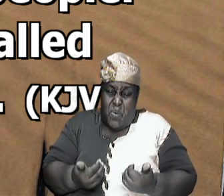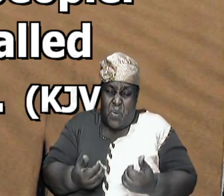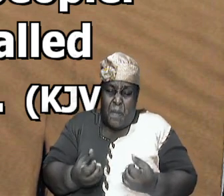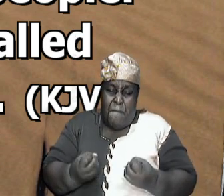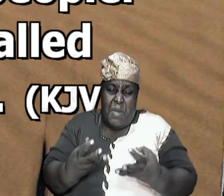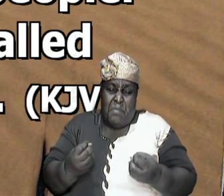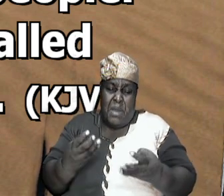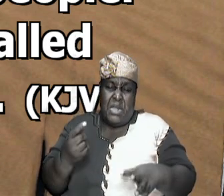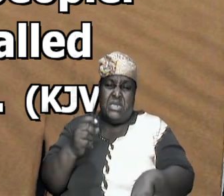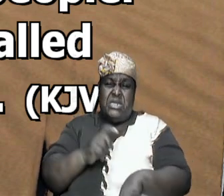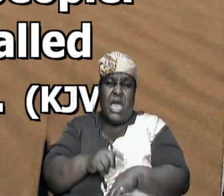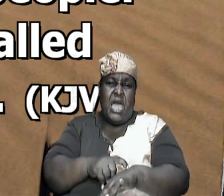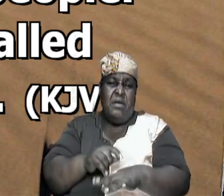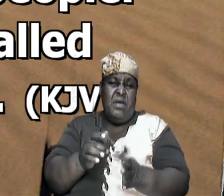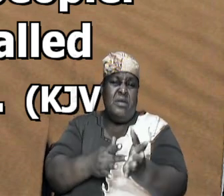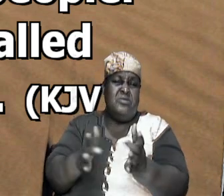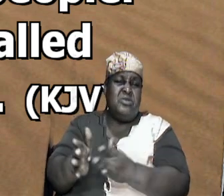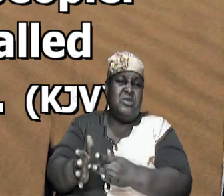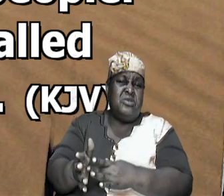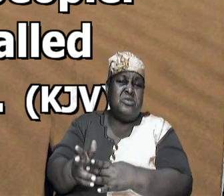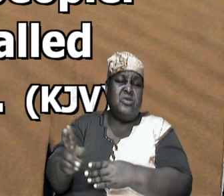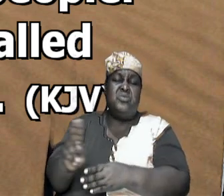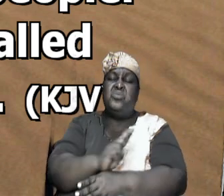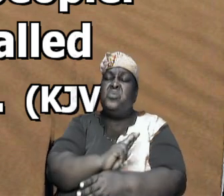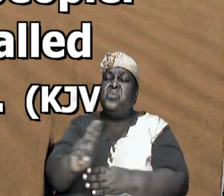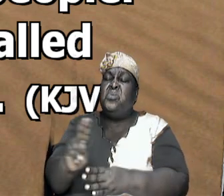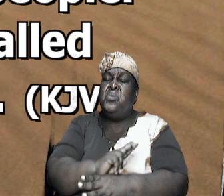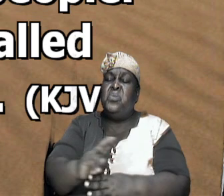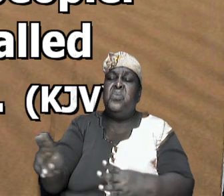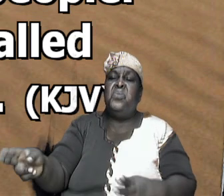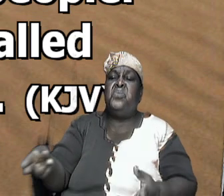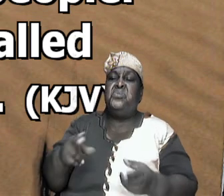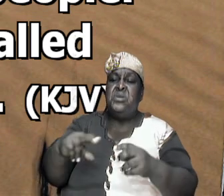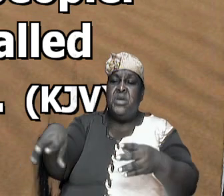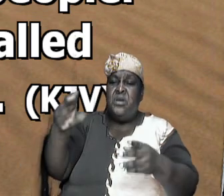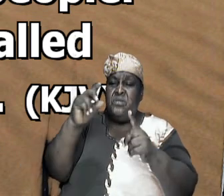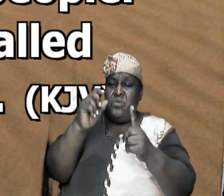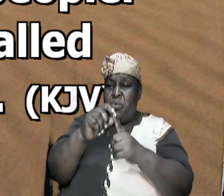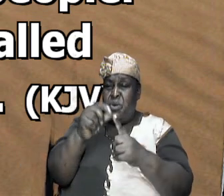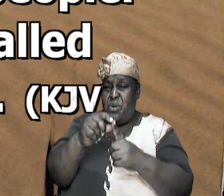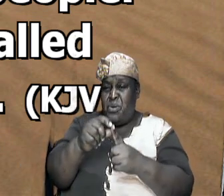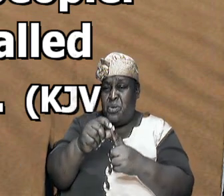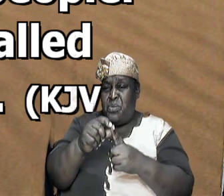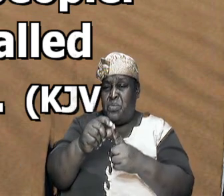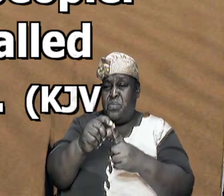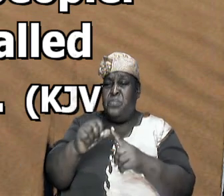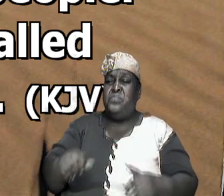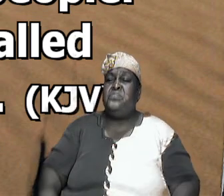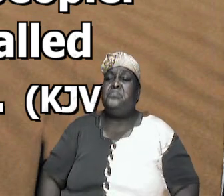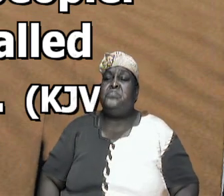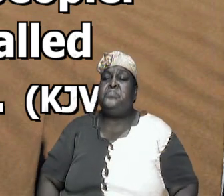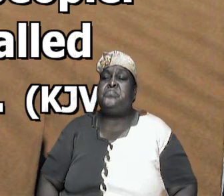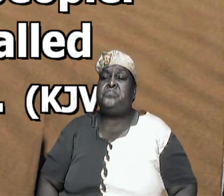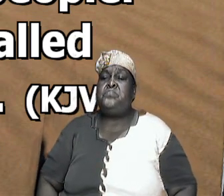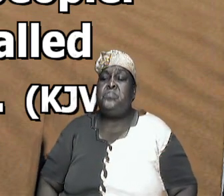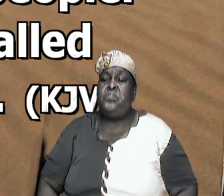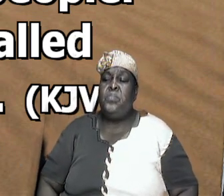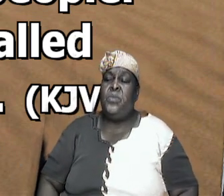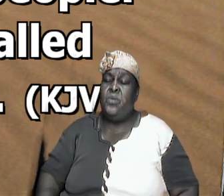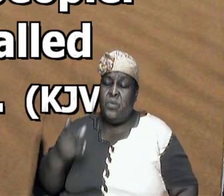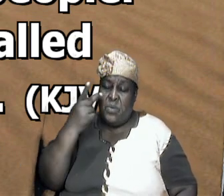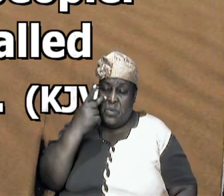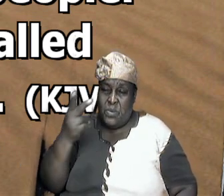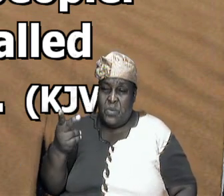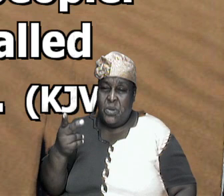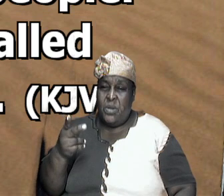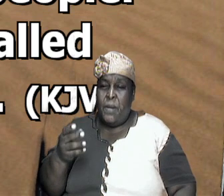often Jesus would use this terminology. And so, before we're going to look at